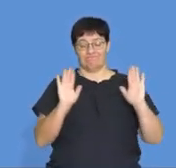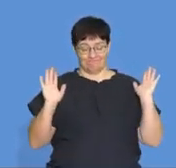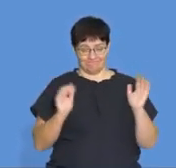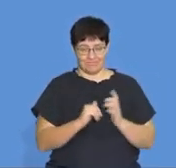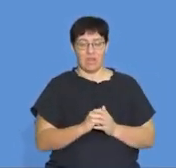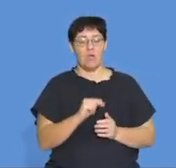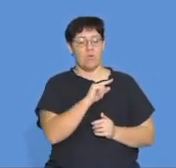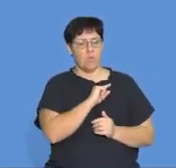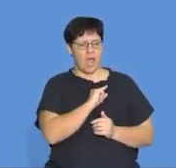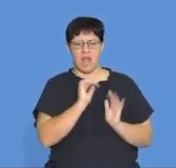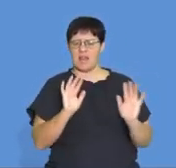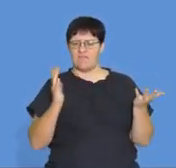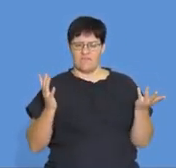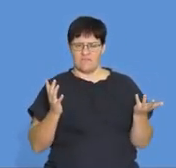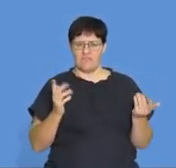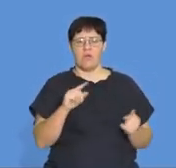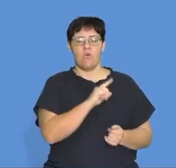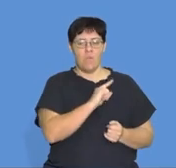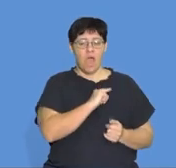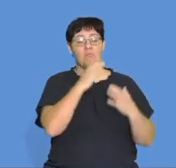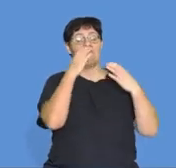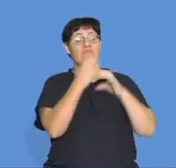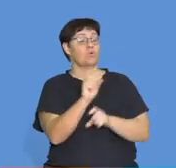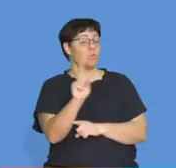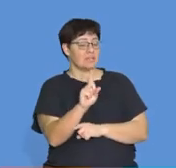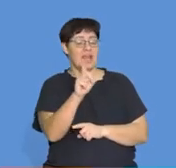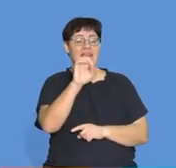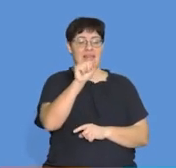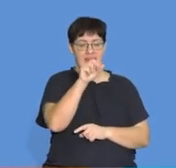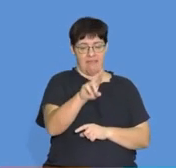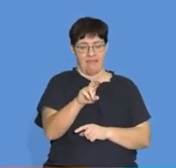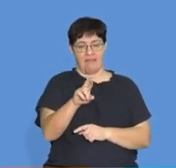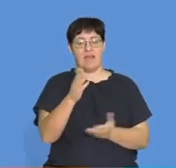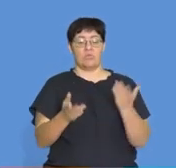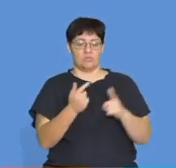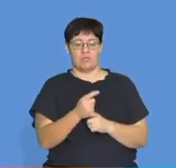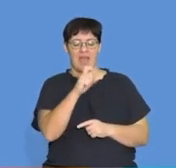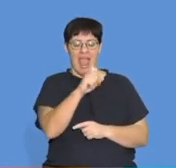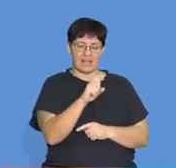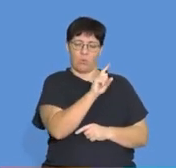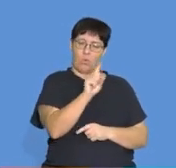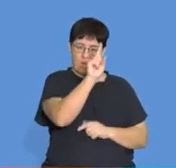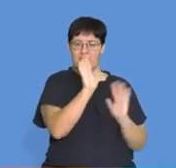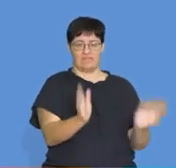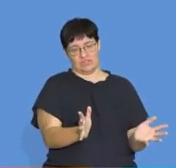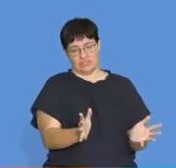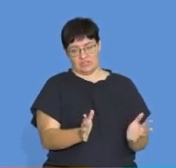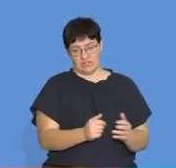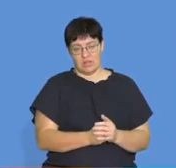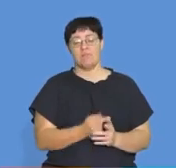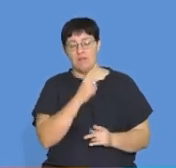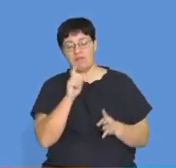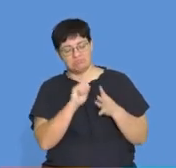here. Why am I leaving it here? Because we are mainly focusing on linear equations. I was just trying to show you that at